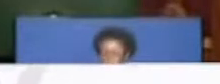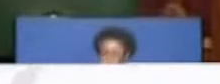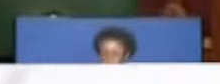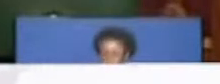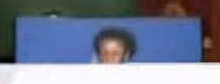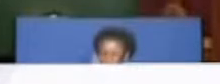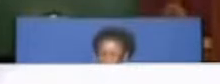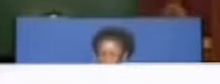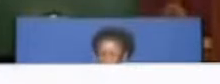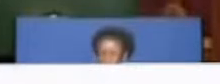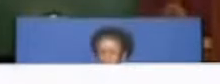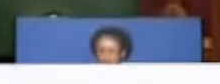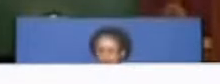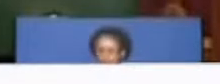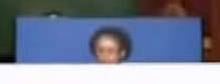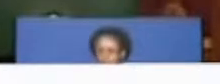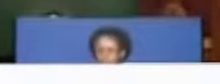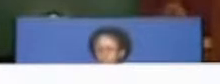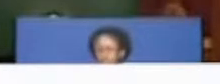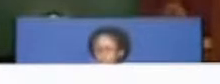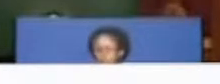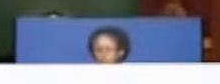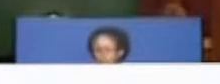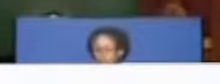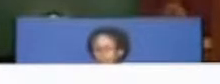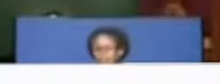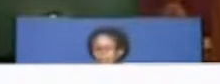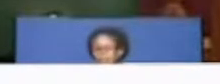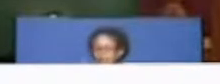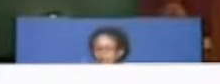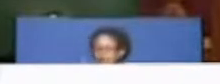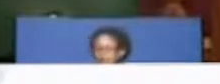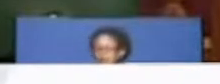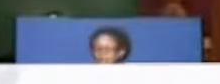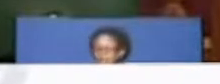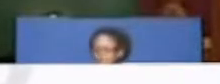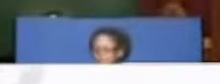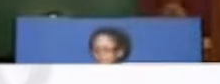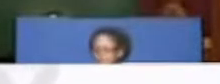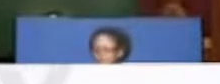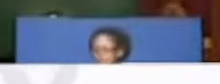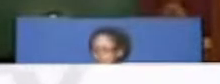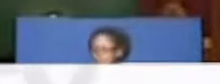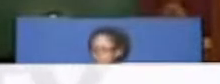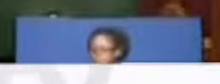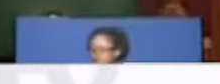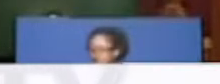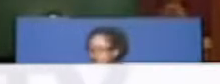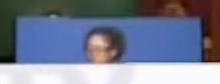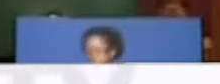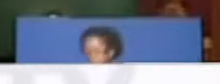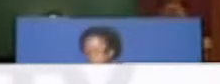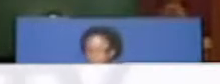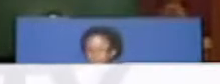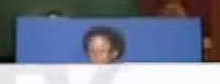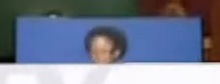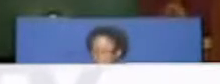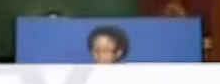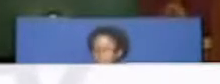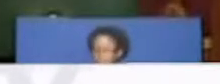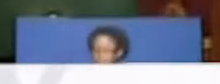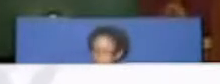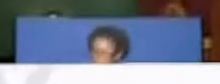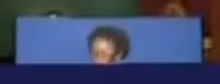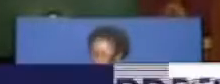Hygiene Program, dubbed Kazi Mtaani Initiative. The program was conceptualized as